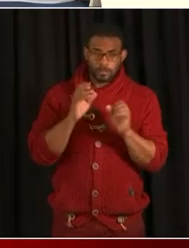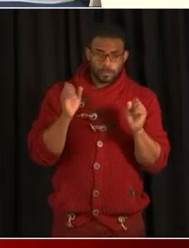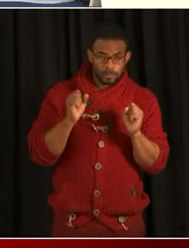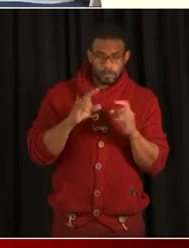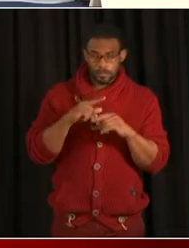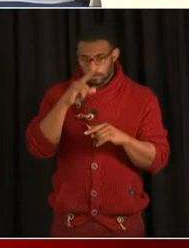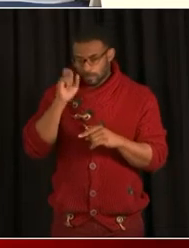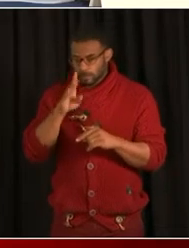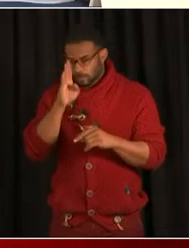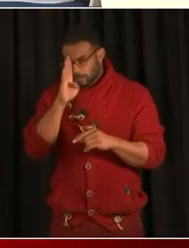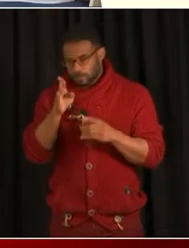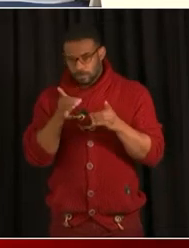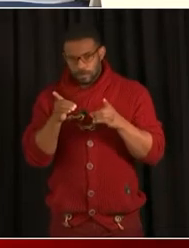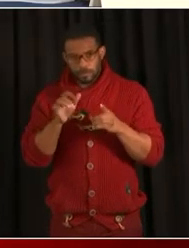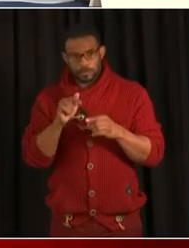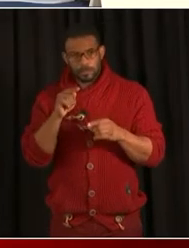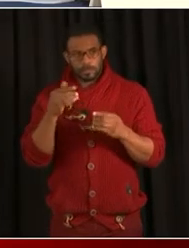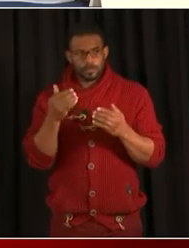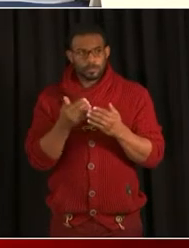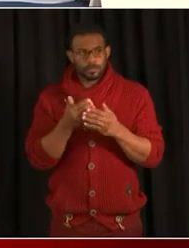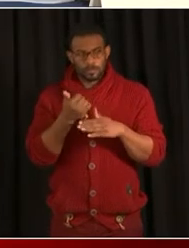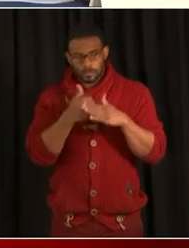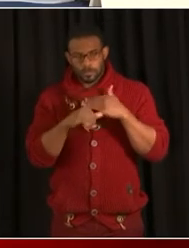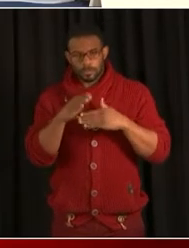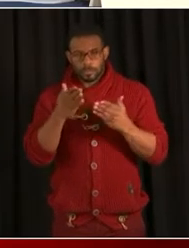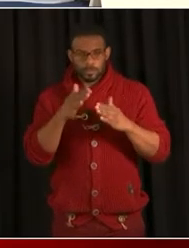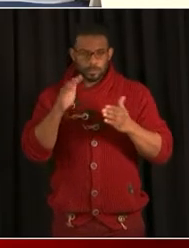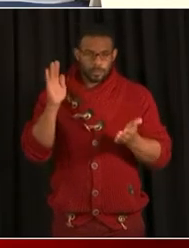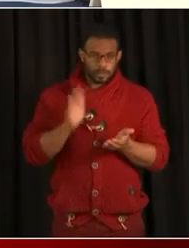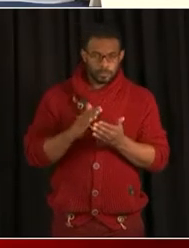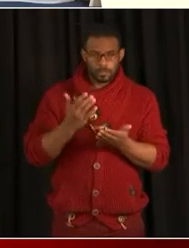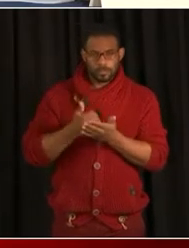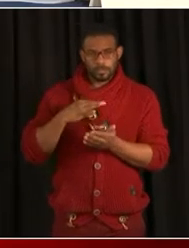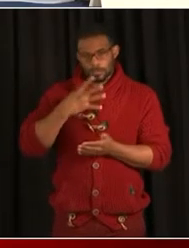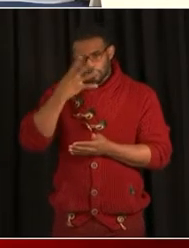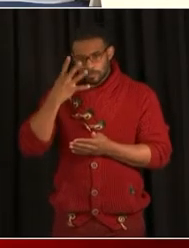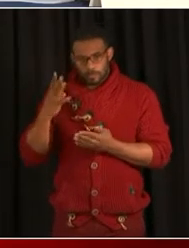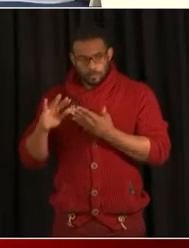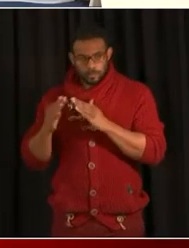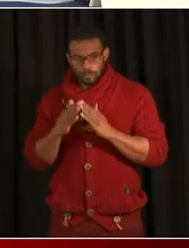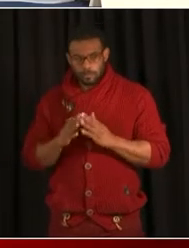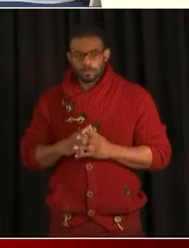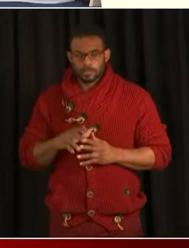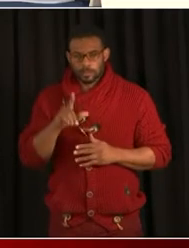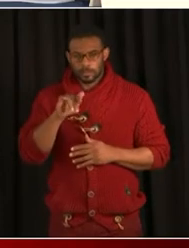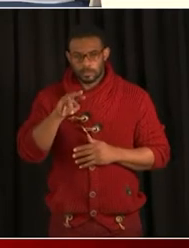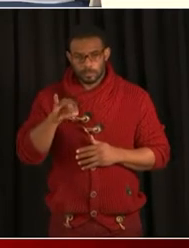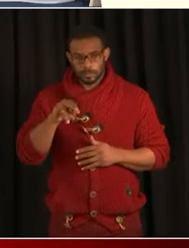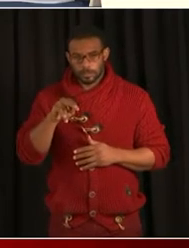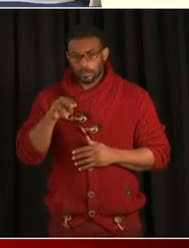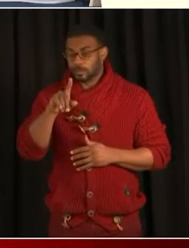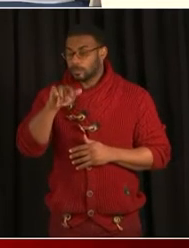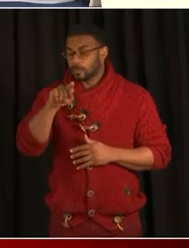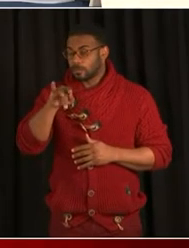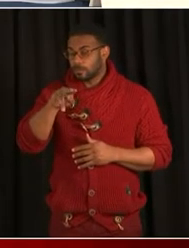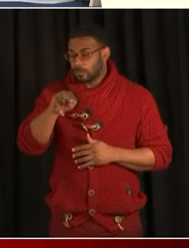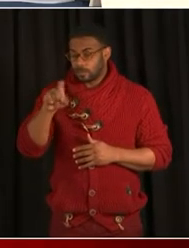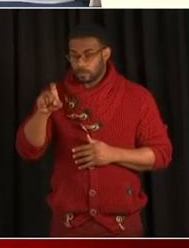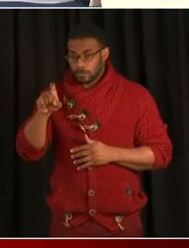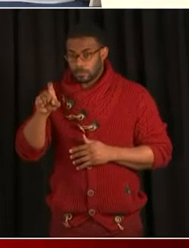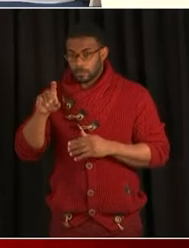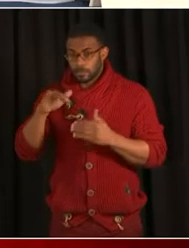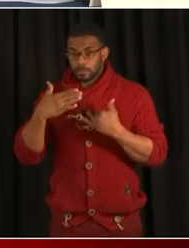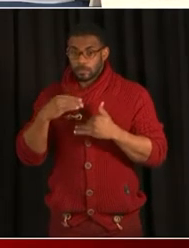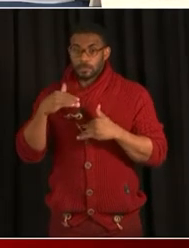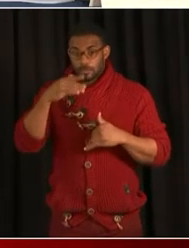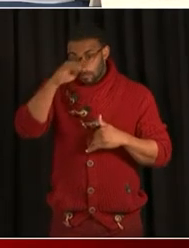summer. This is directed at underserved, low-income immigrant Latinx youth, as well as Black